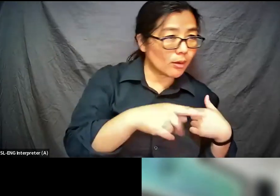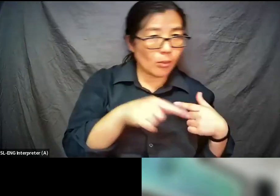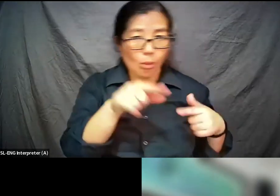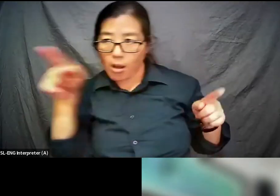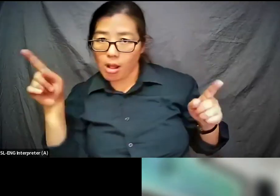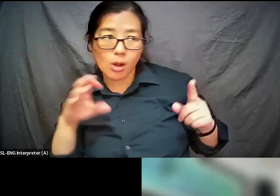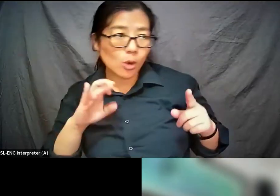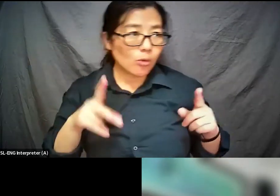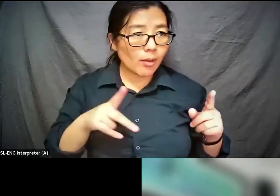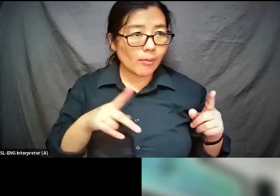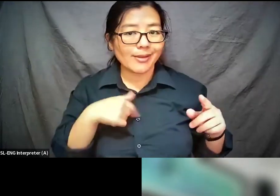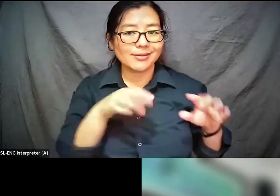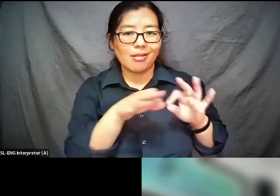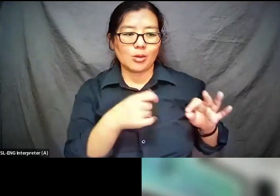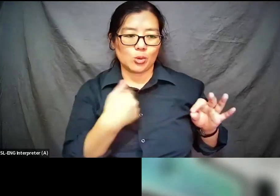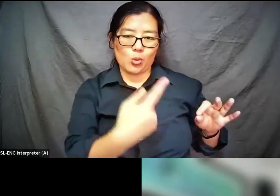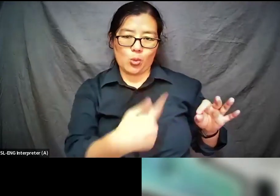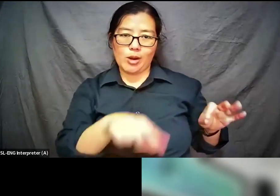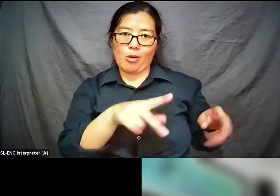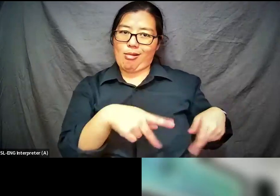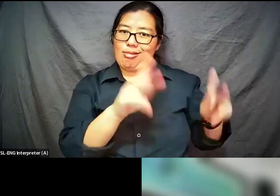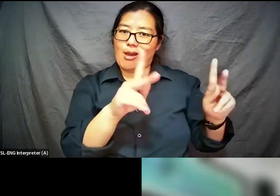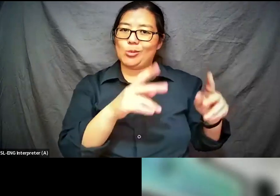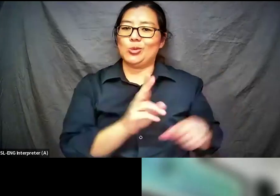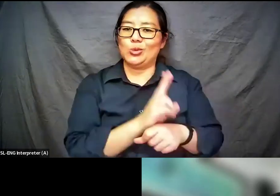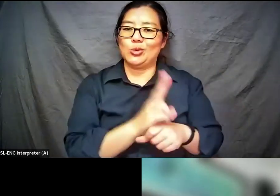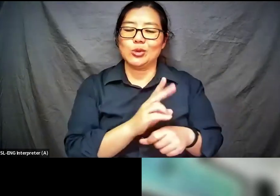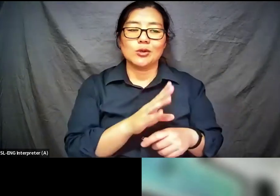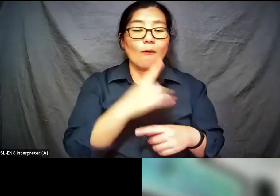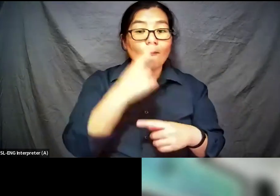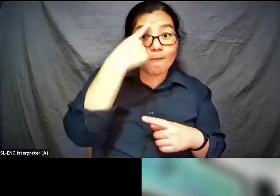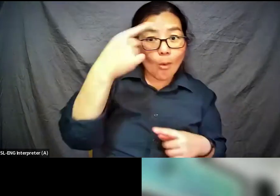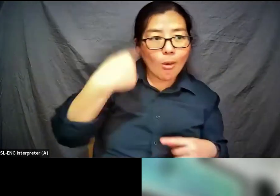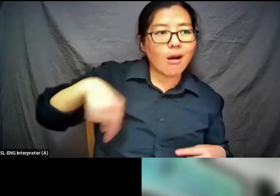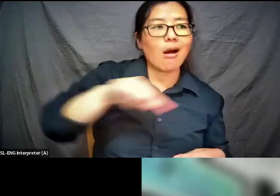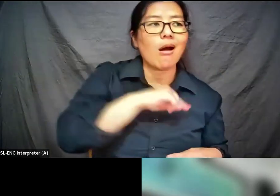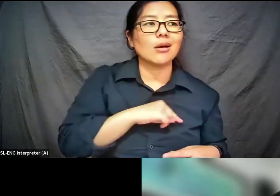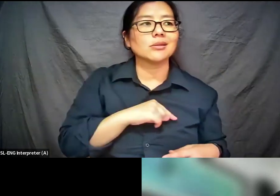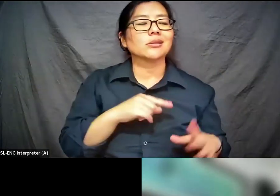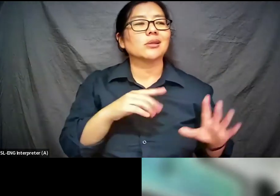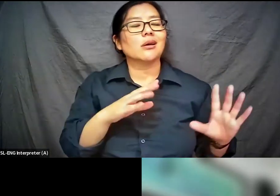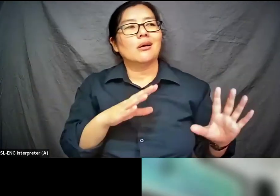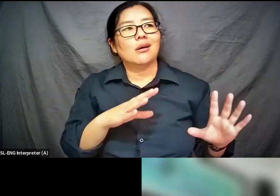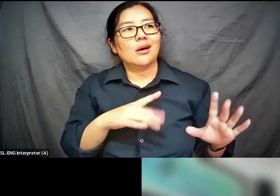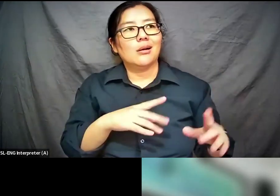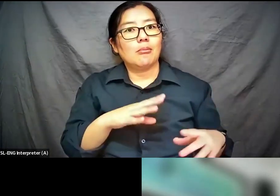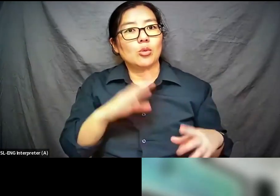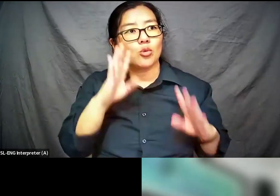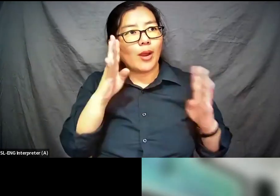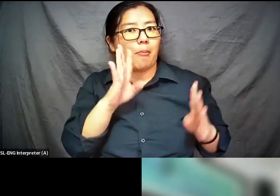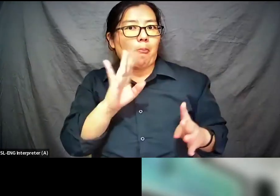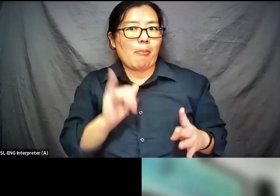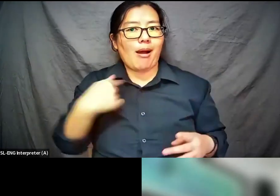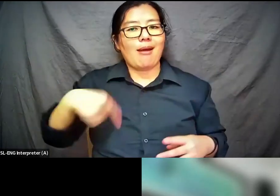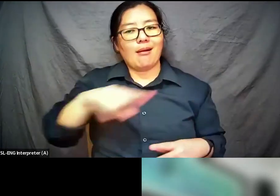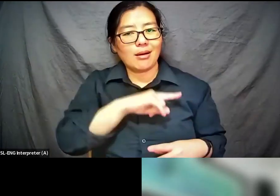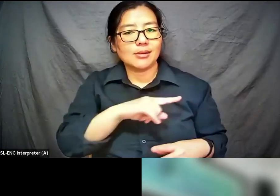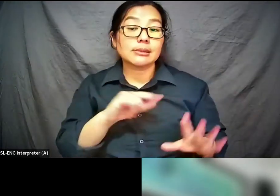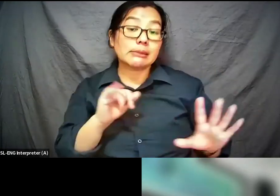rot, the idea that websites get shut down and that the links that go to them lead to nowhere for a lot